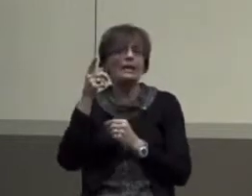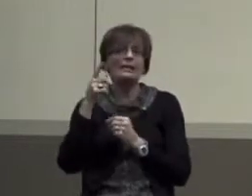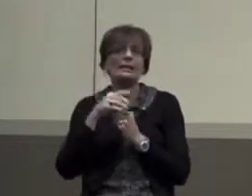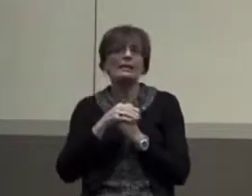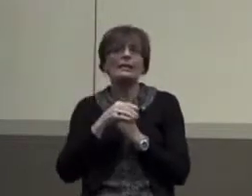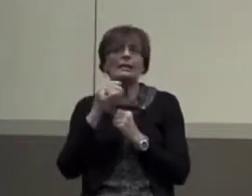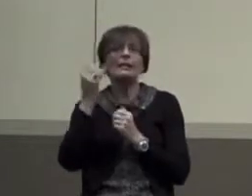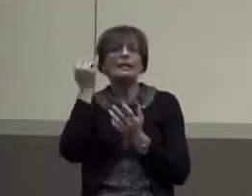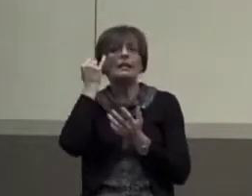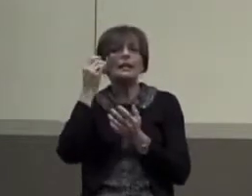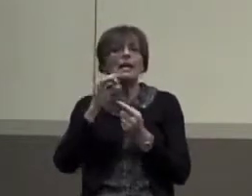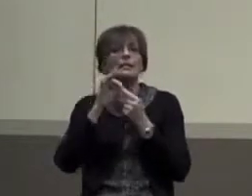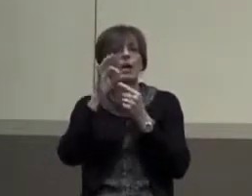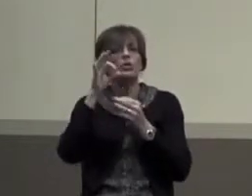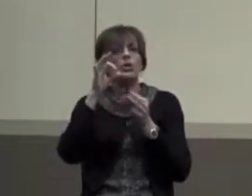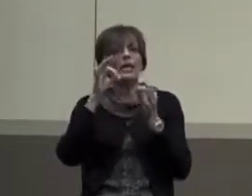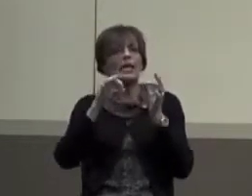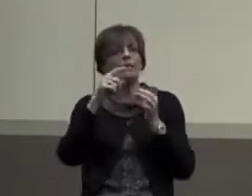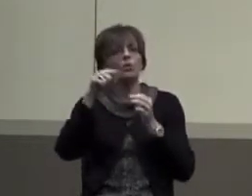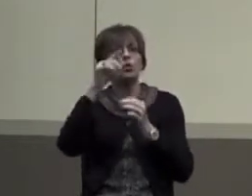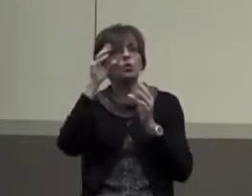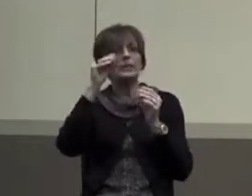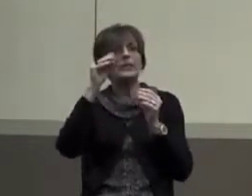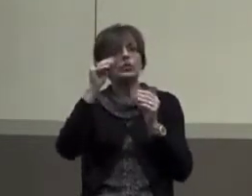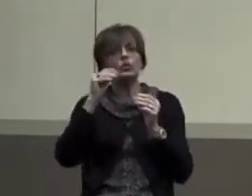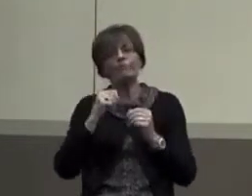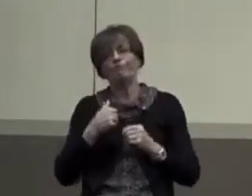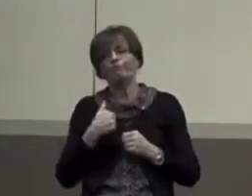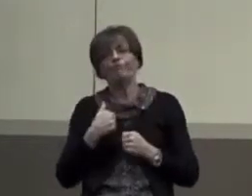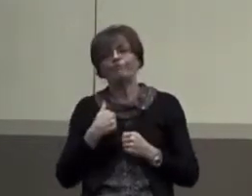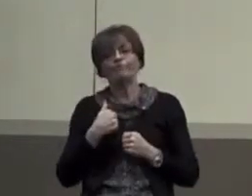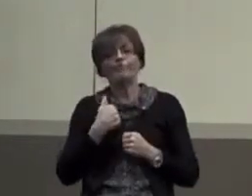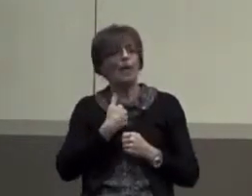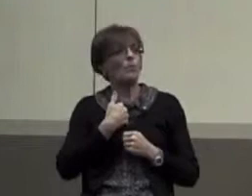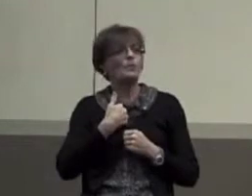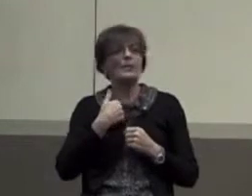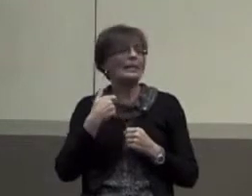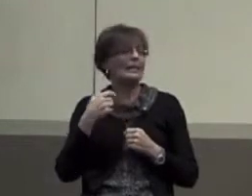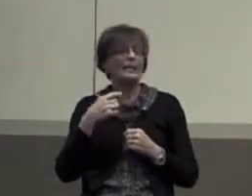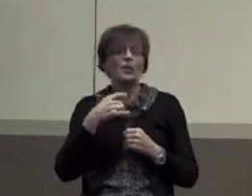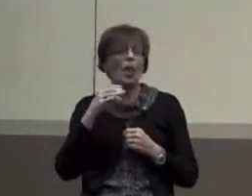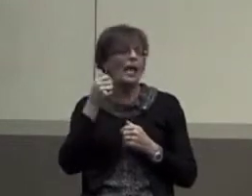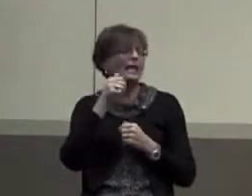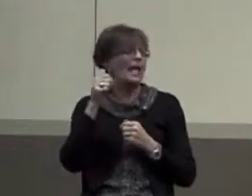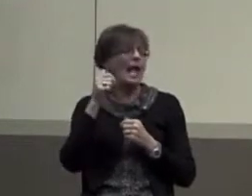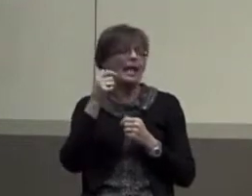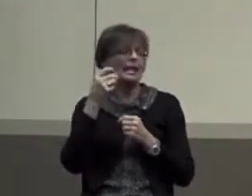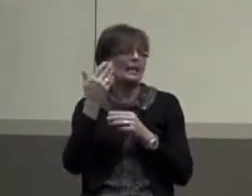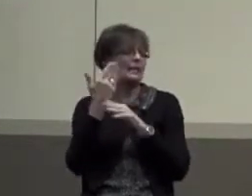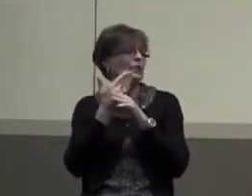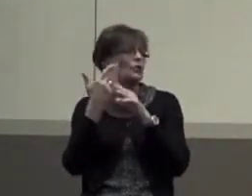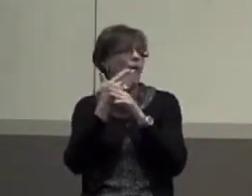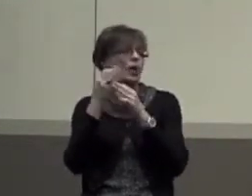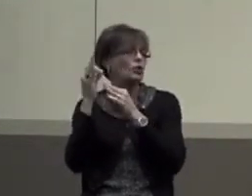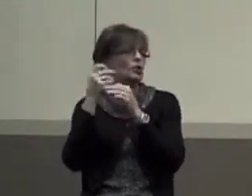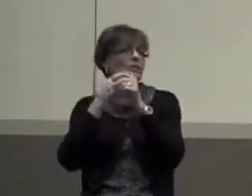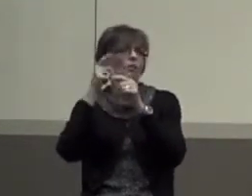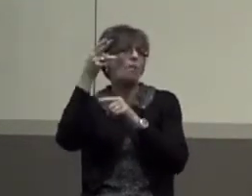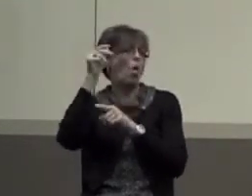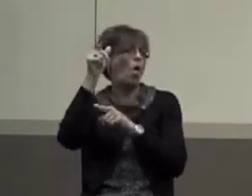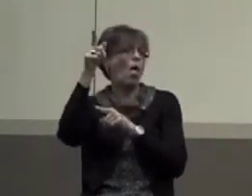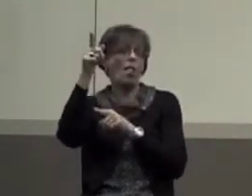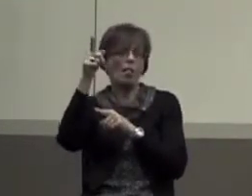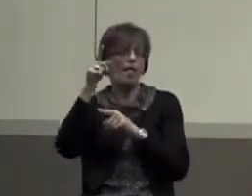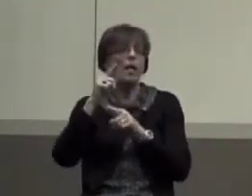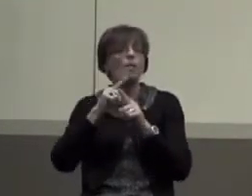especially if you're teaching. I personally don't like any kind of distraction from the hallway coming in, but especially when you have